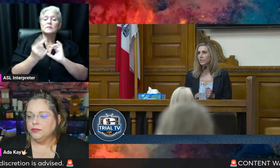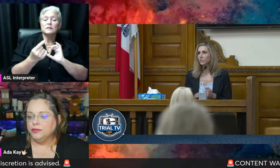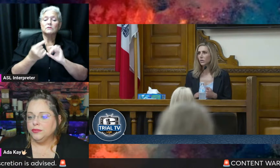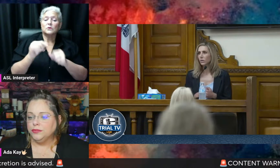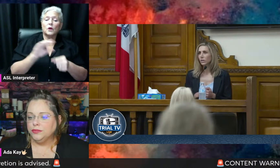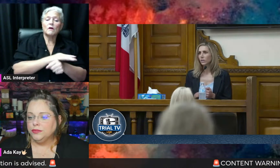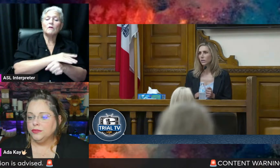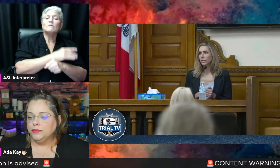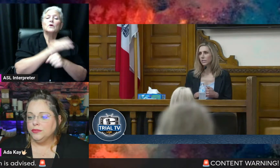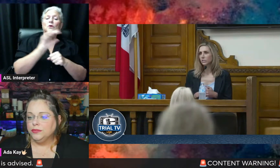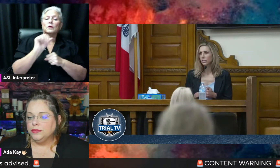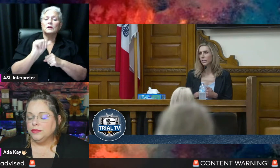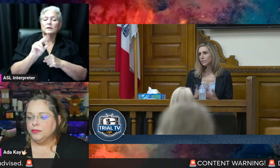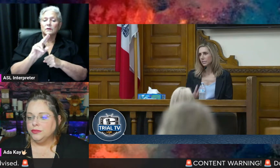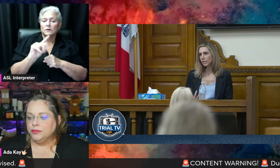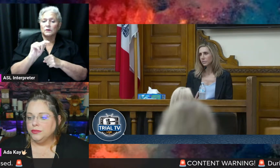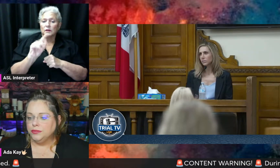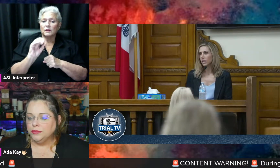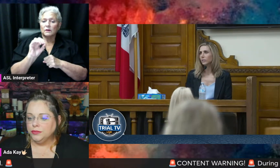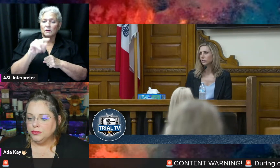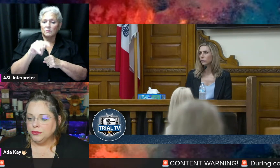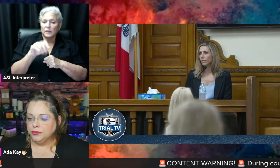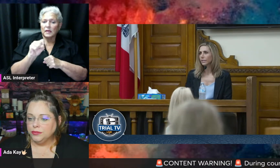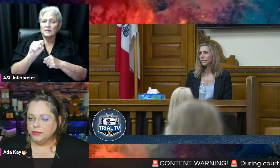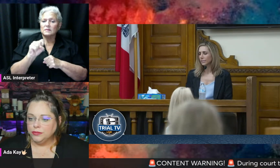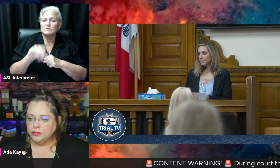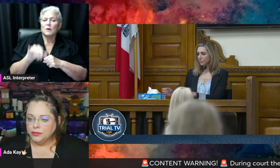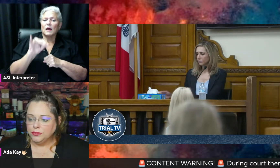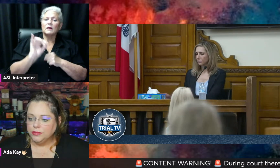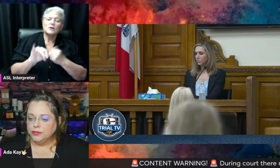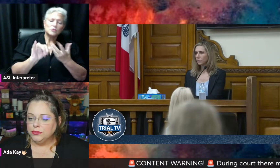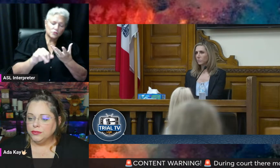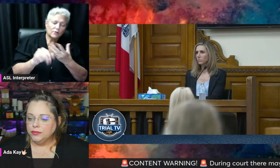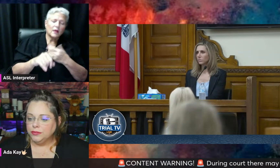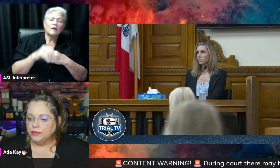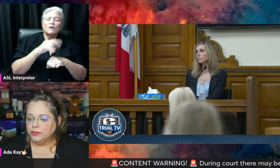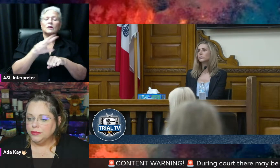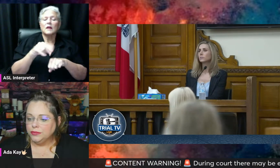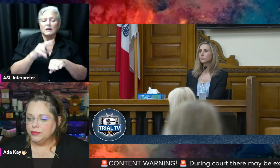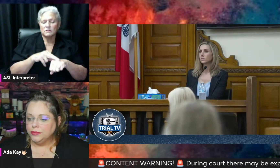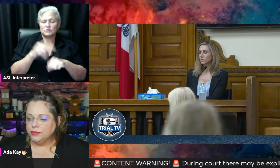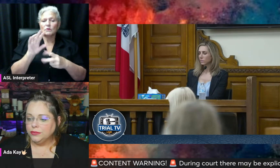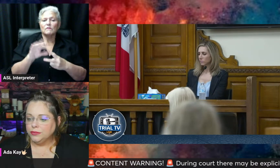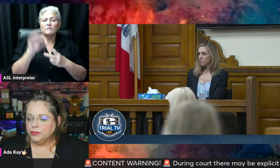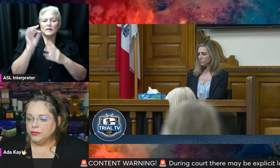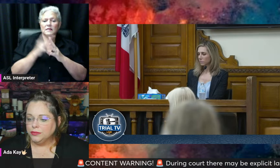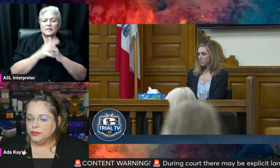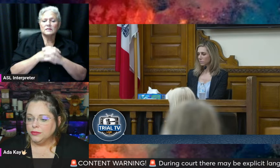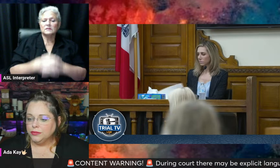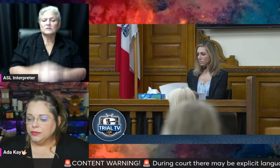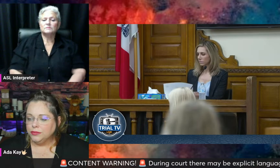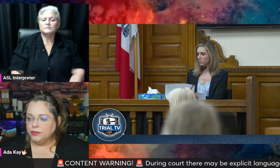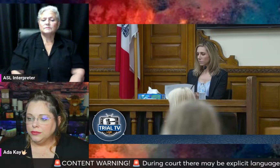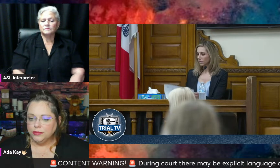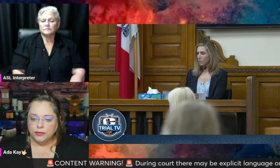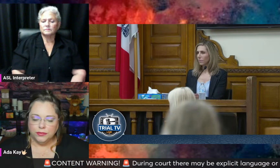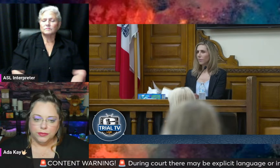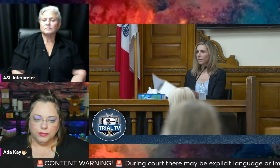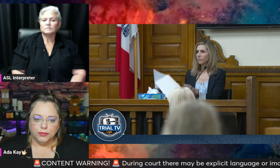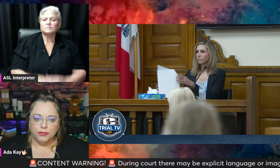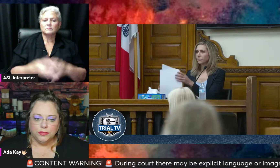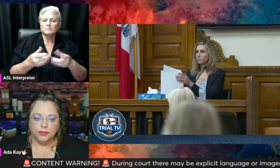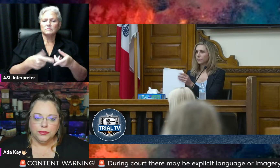my findings. So they're essentially incidental natural findings. Okay, so let's go back to your evidence of